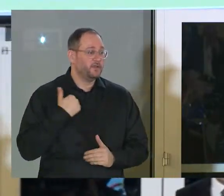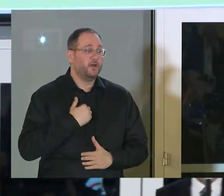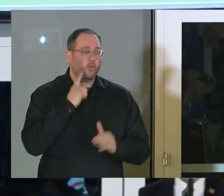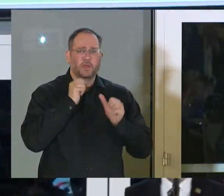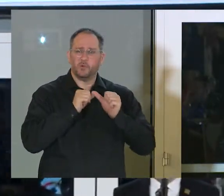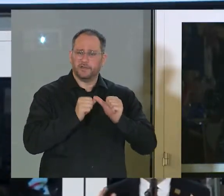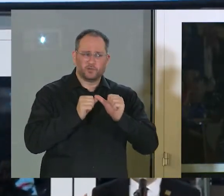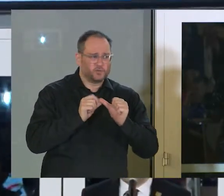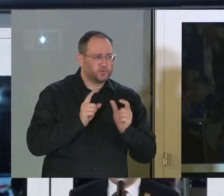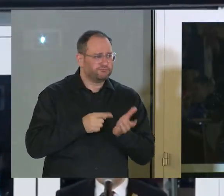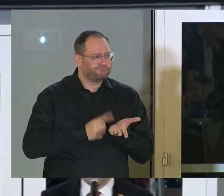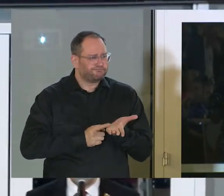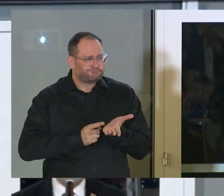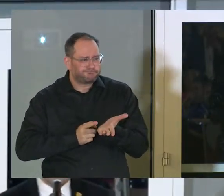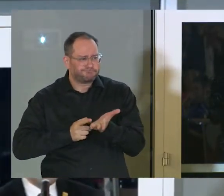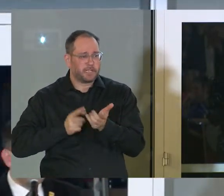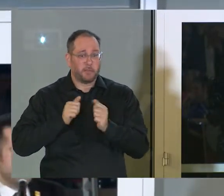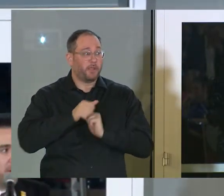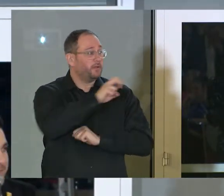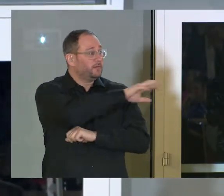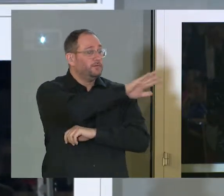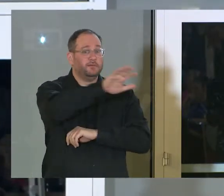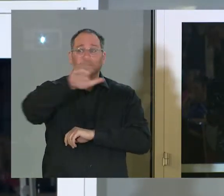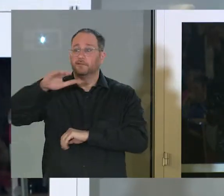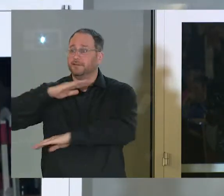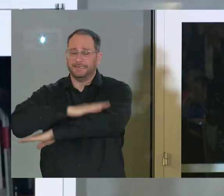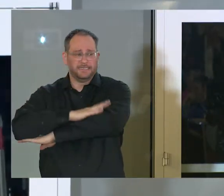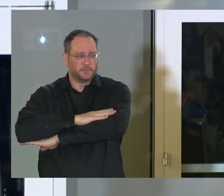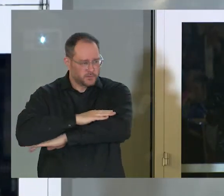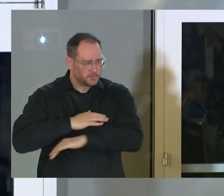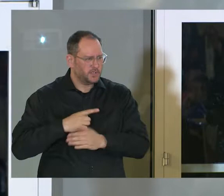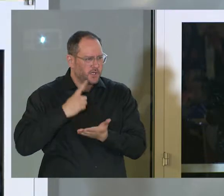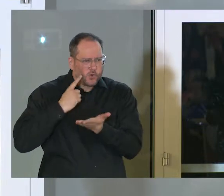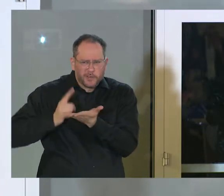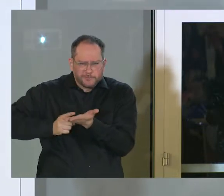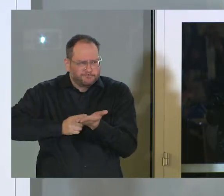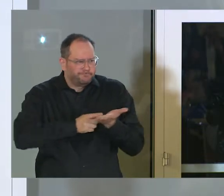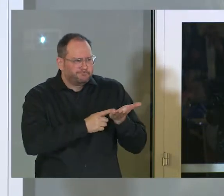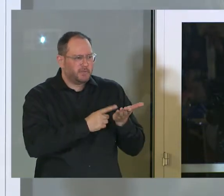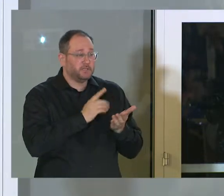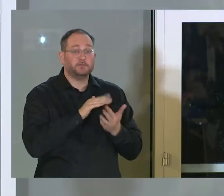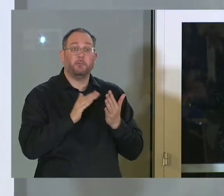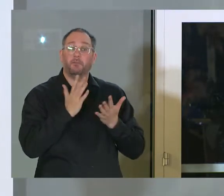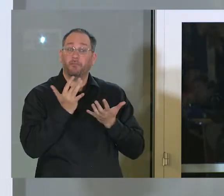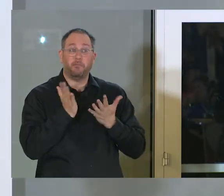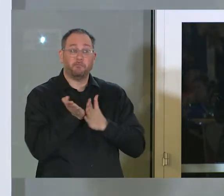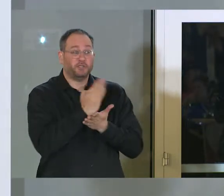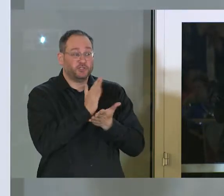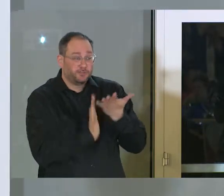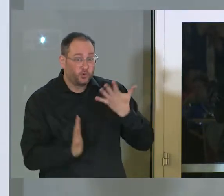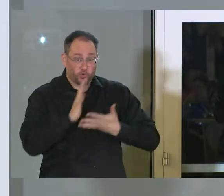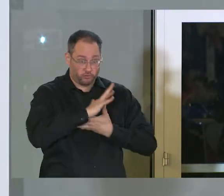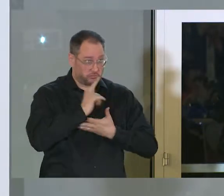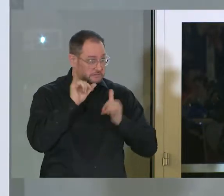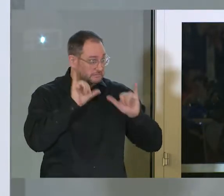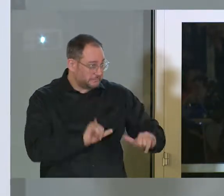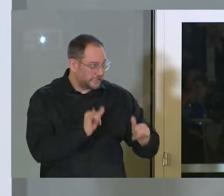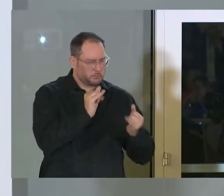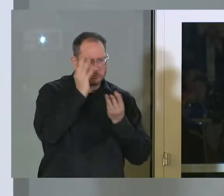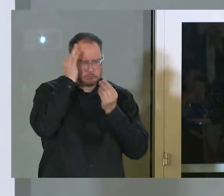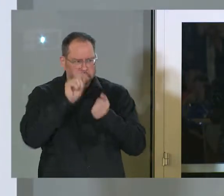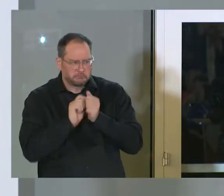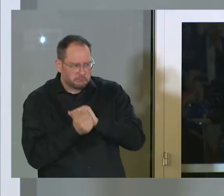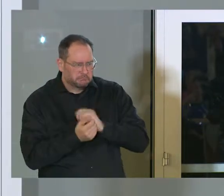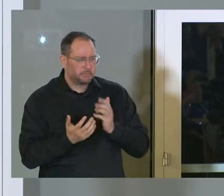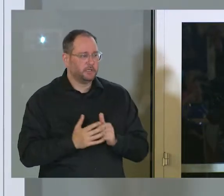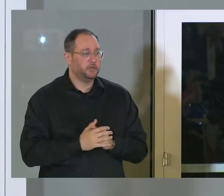and come together with what your budget priorities are as a table. Shortly, we'll begin calling on some tables to get some readouts. So facilitators in